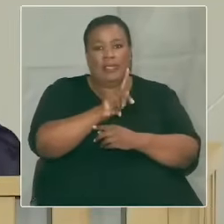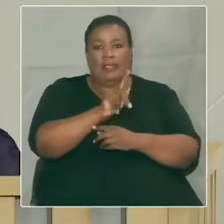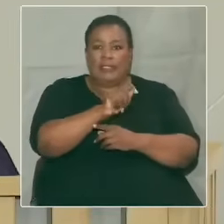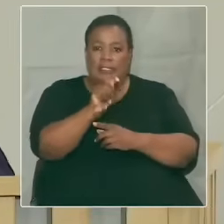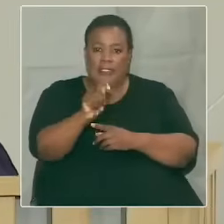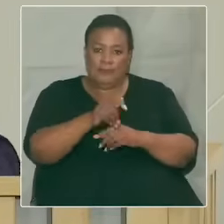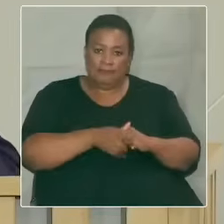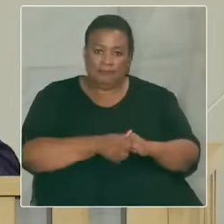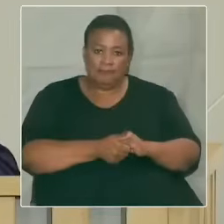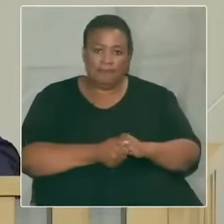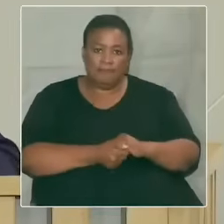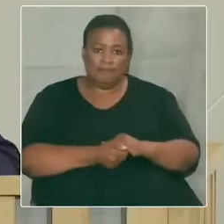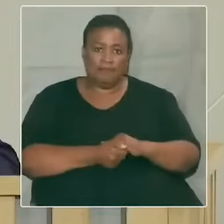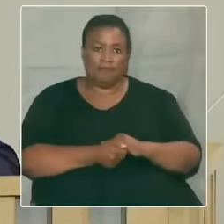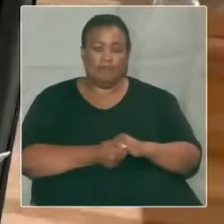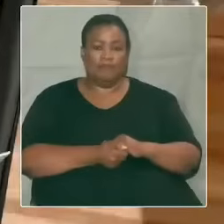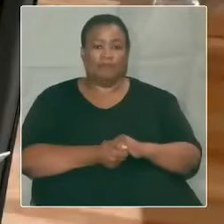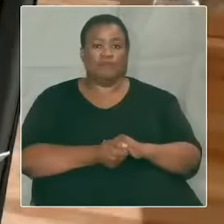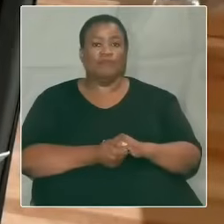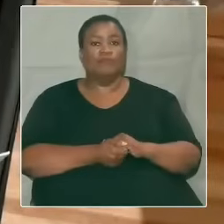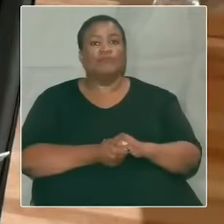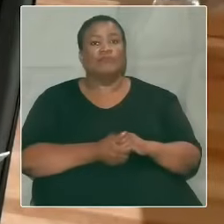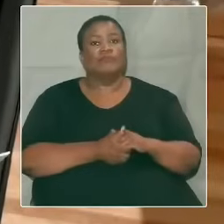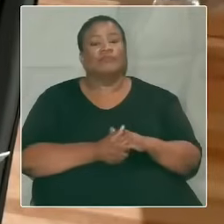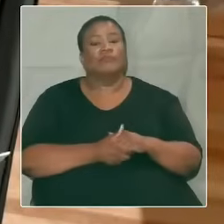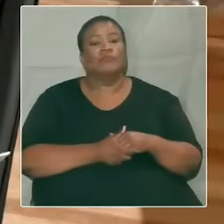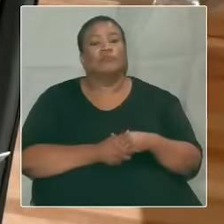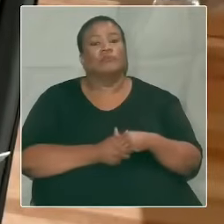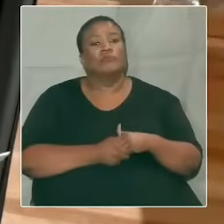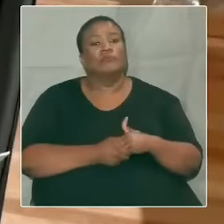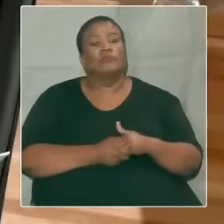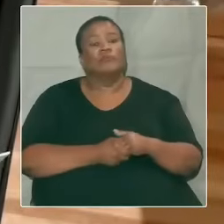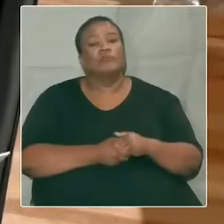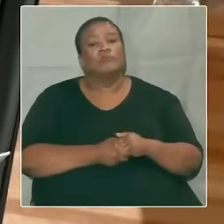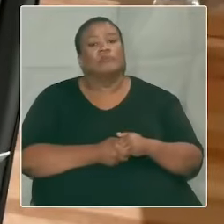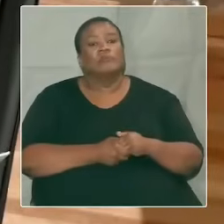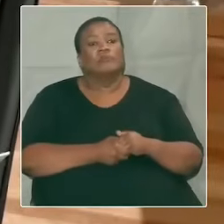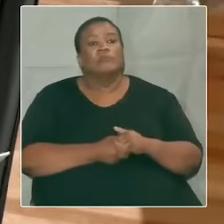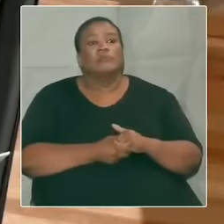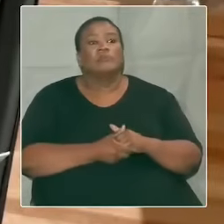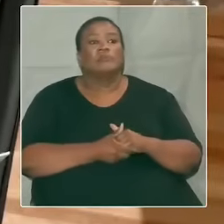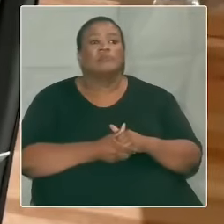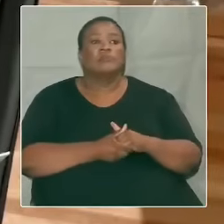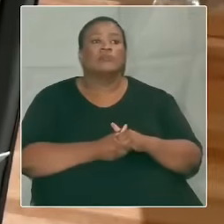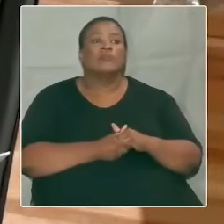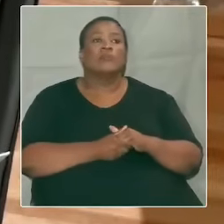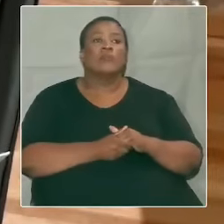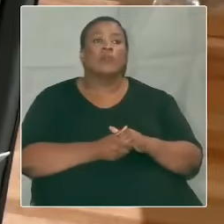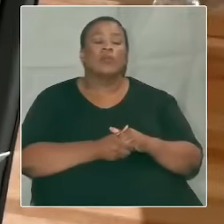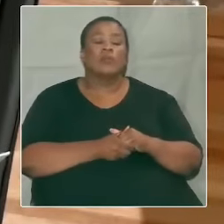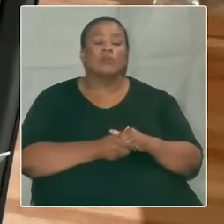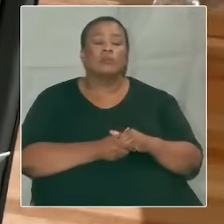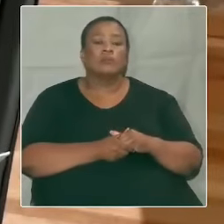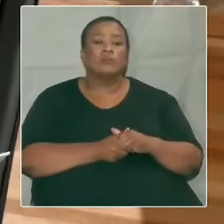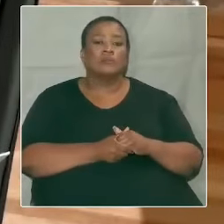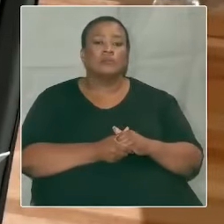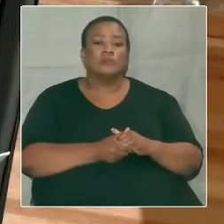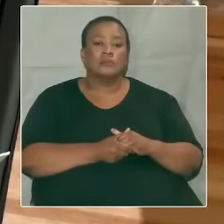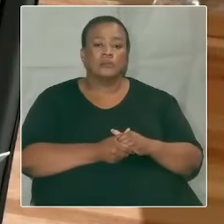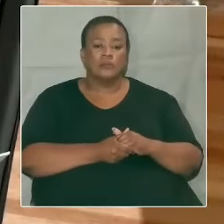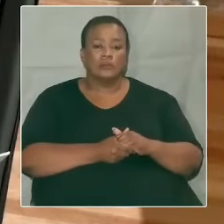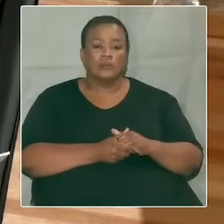Thank you, Commissioner Baloyi. Just at the time when you are dealing with